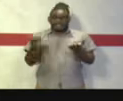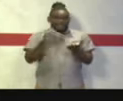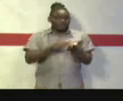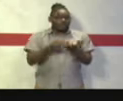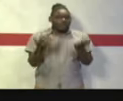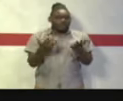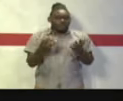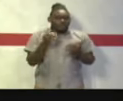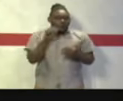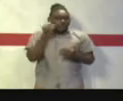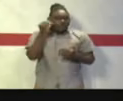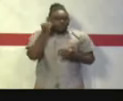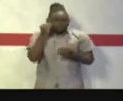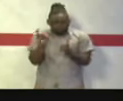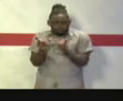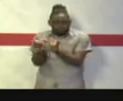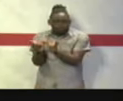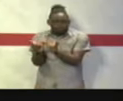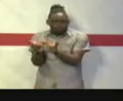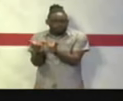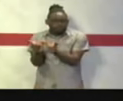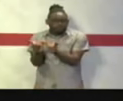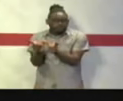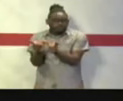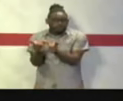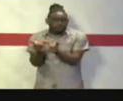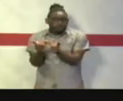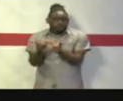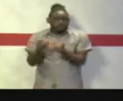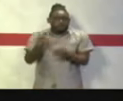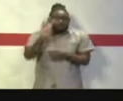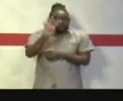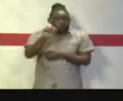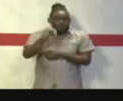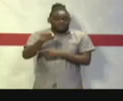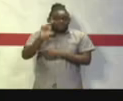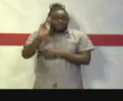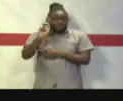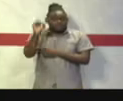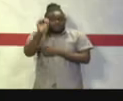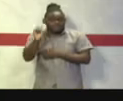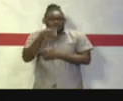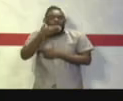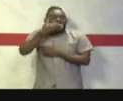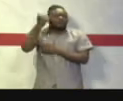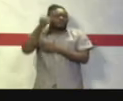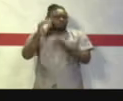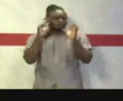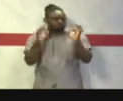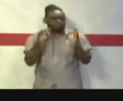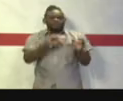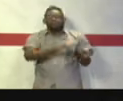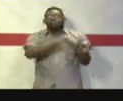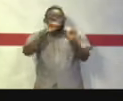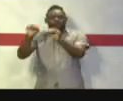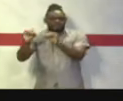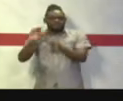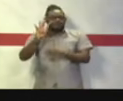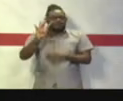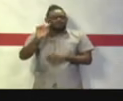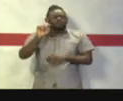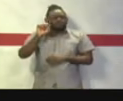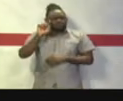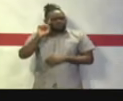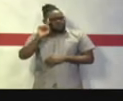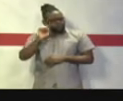the clinical disposition, recoveries at 4.7%, transferred to facility 4.1%, and the largest